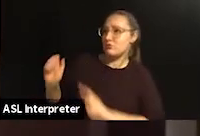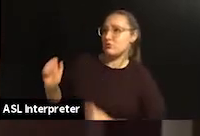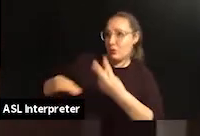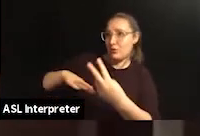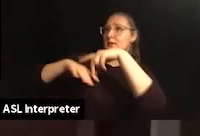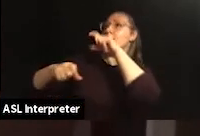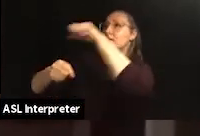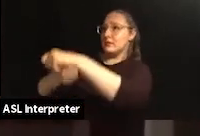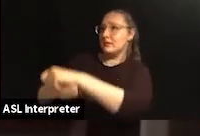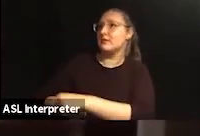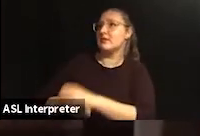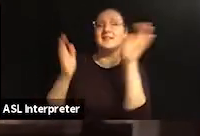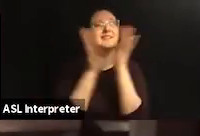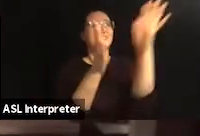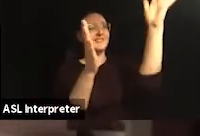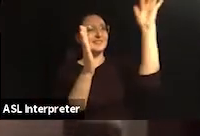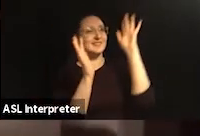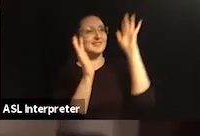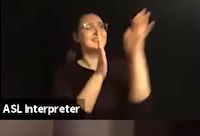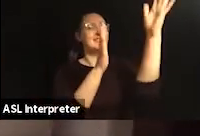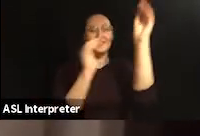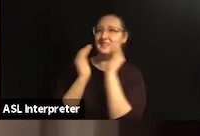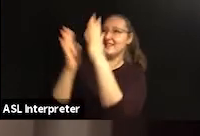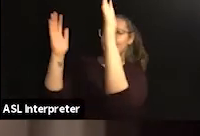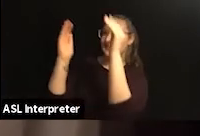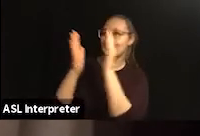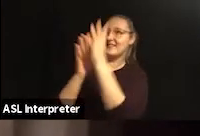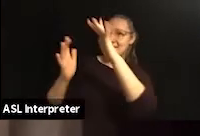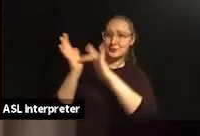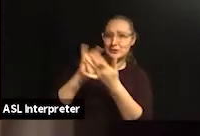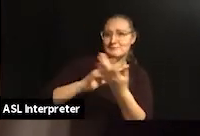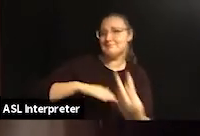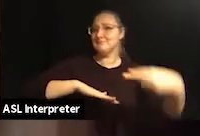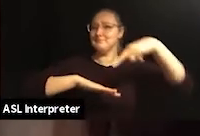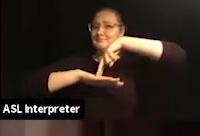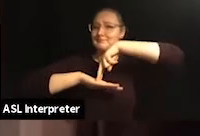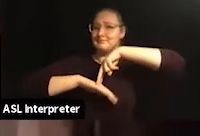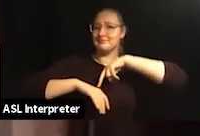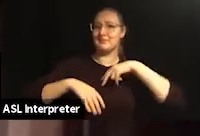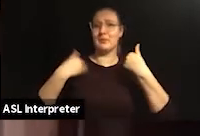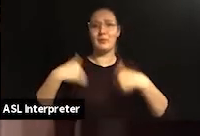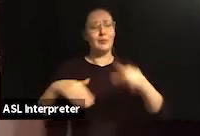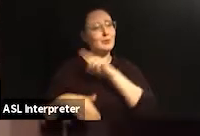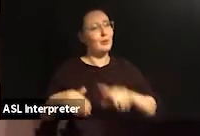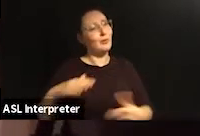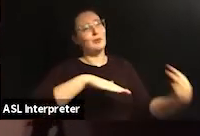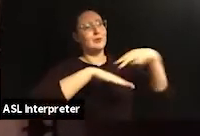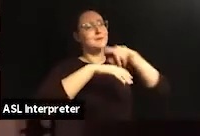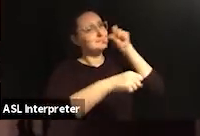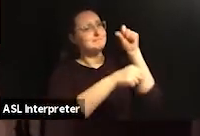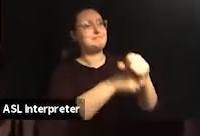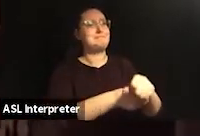Alleluia. Alleluia, Christ is risen. The Lord is risen indeed.